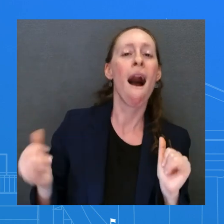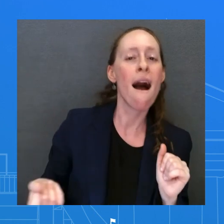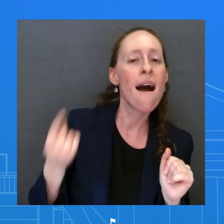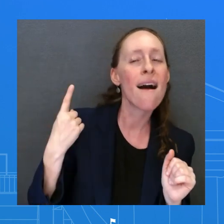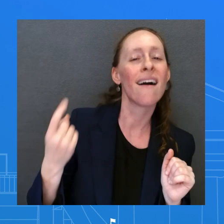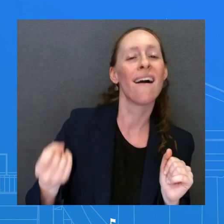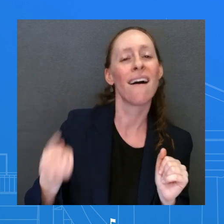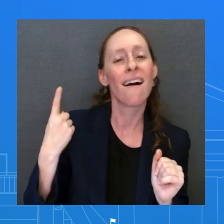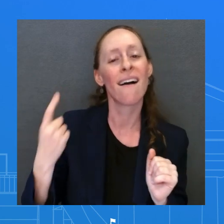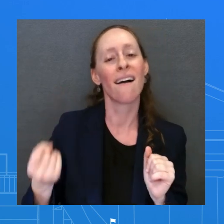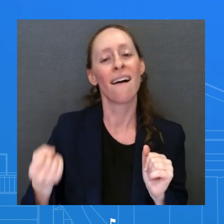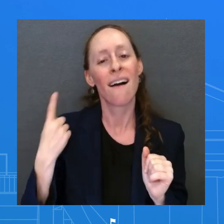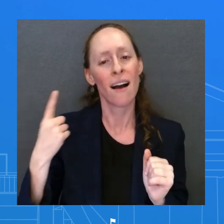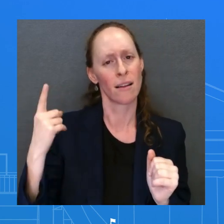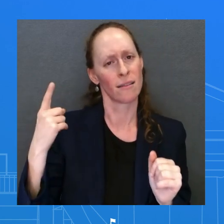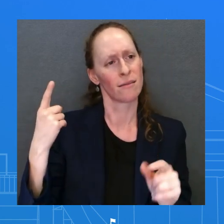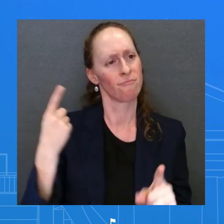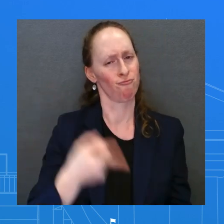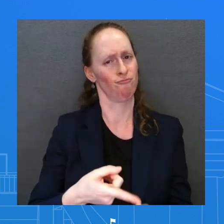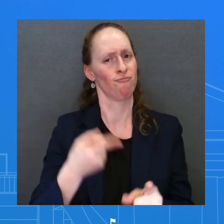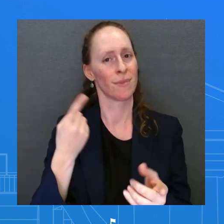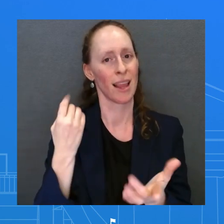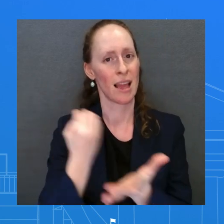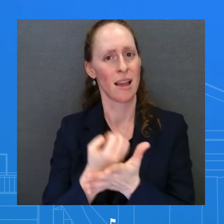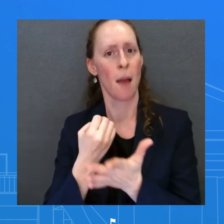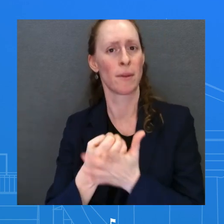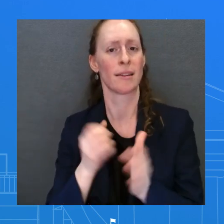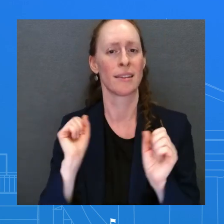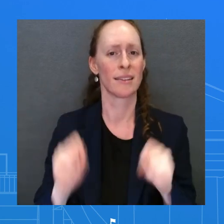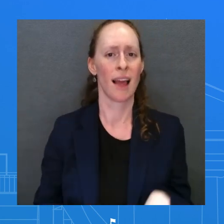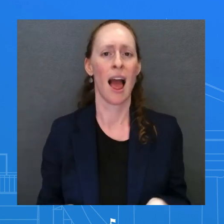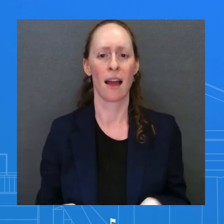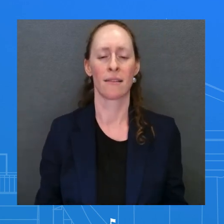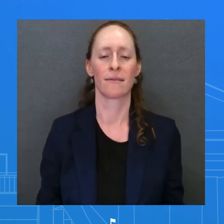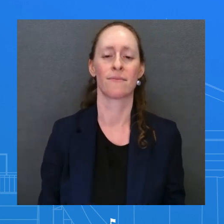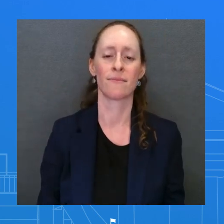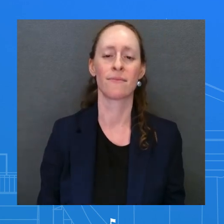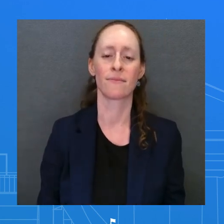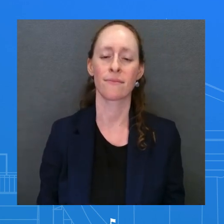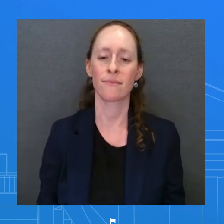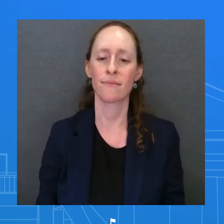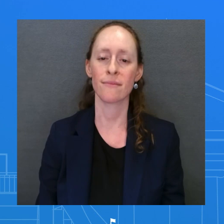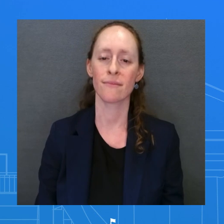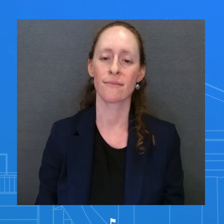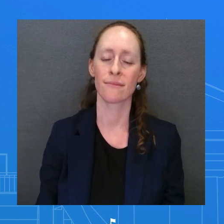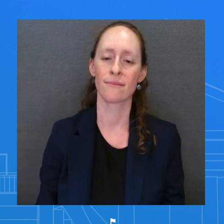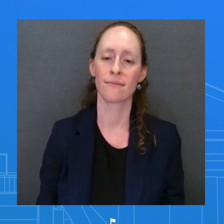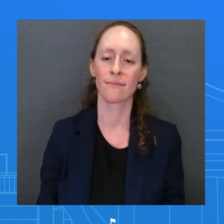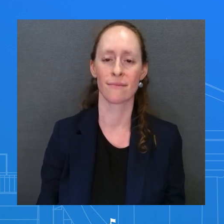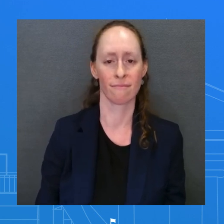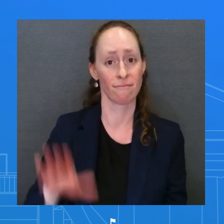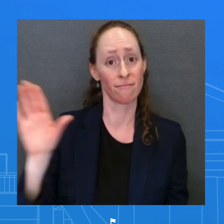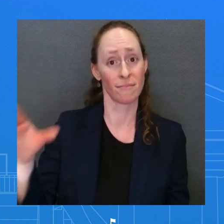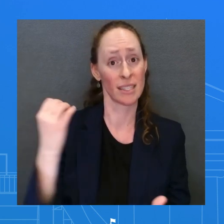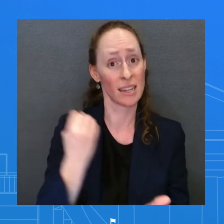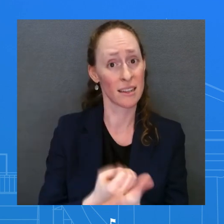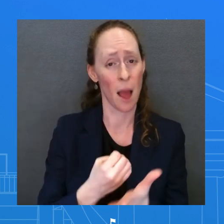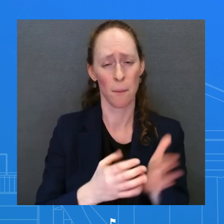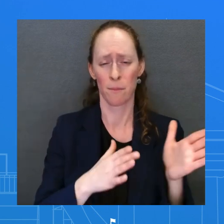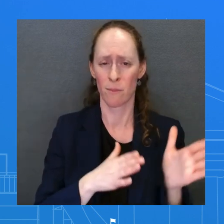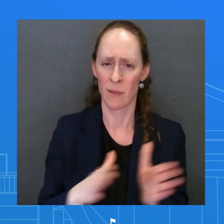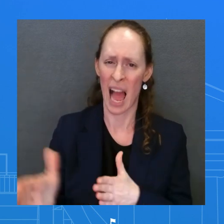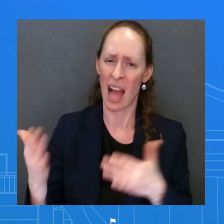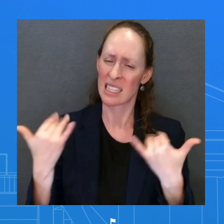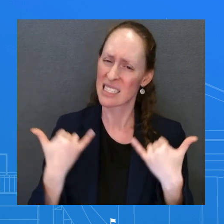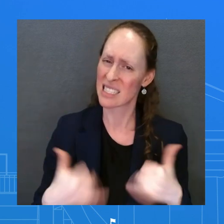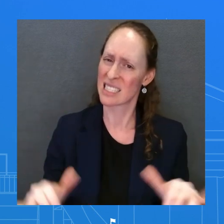And again, a steady drumbeat, something that's been very consistent. He talks about his economic plan consistently, and the